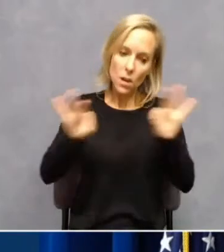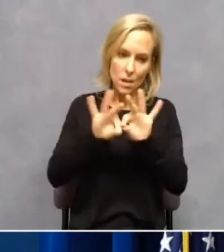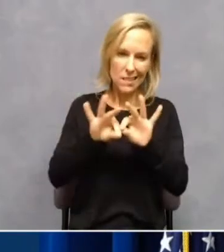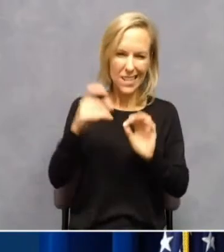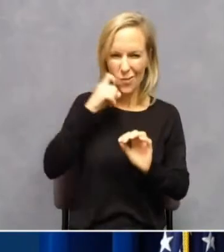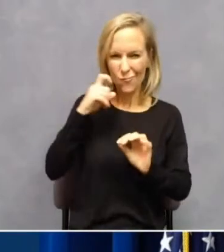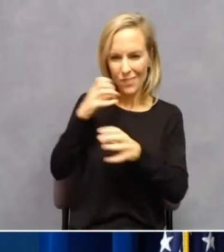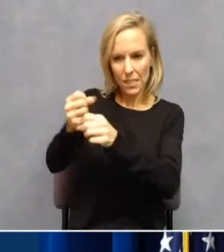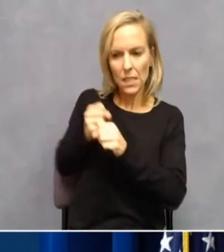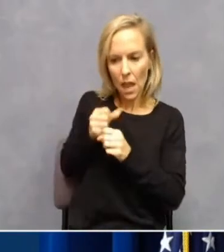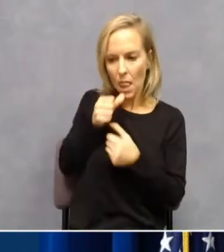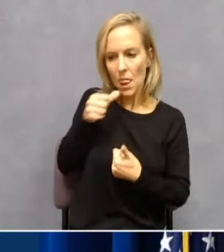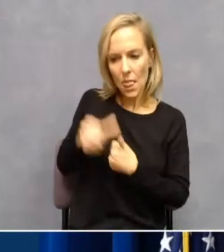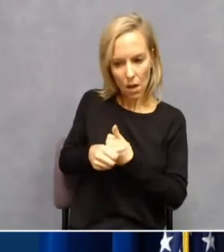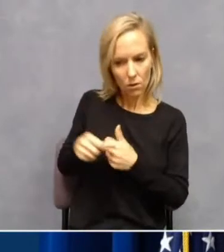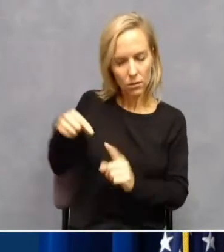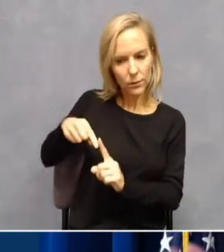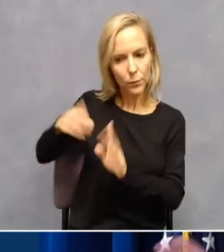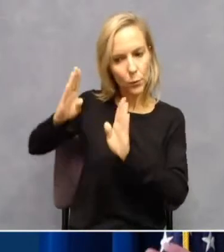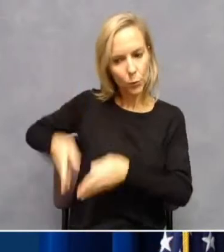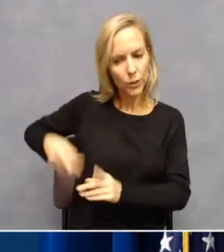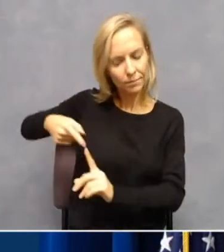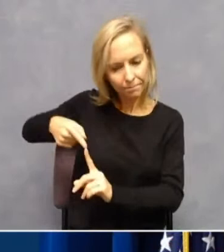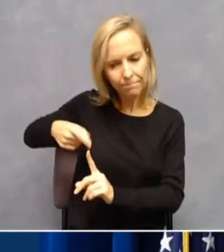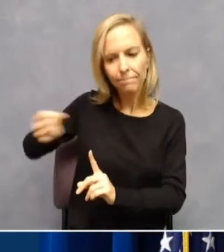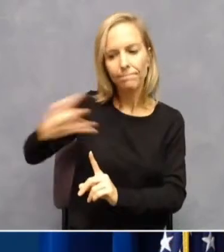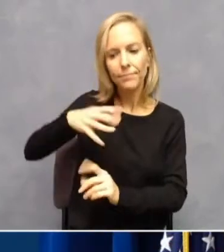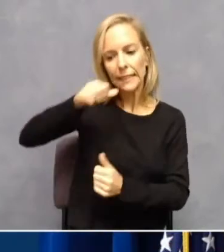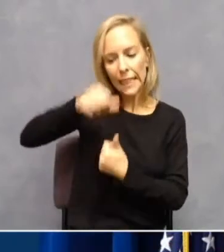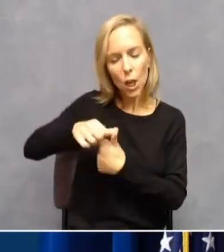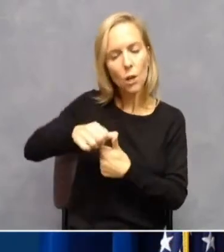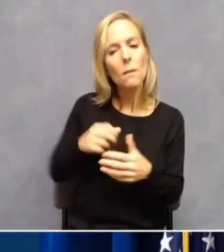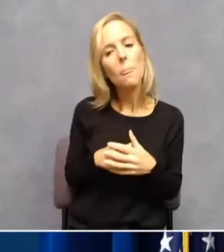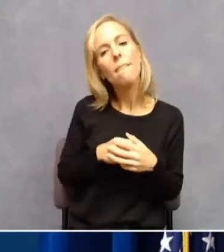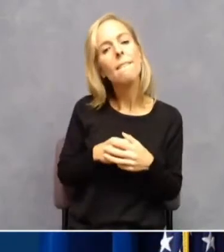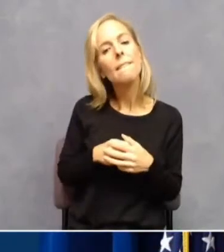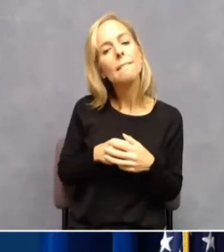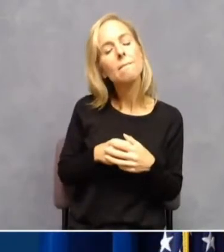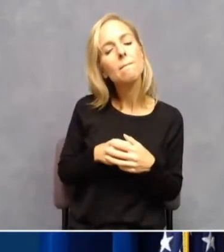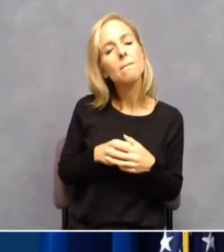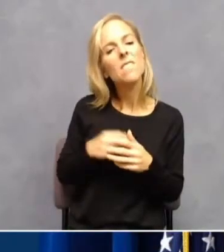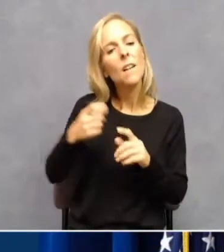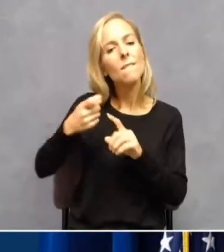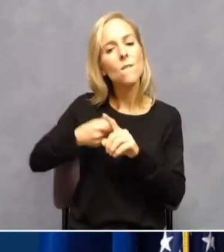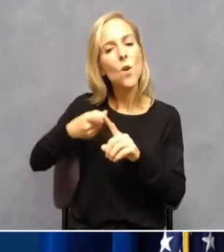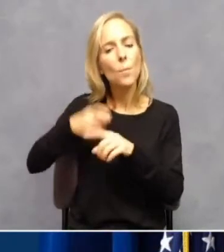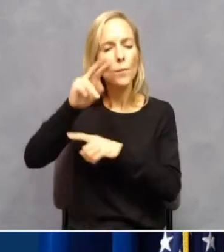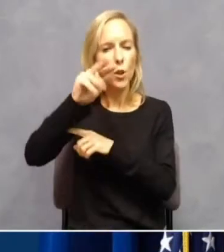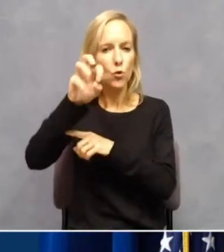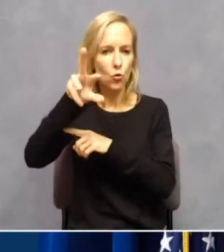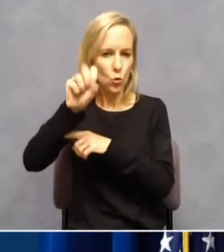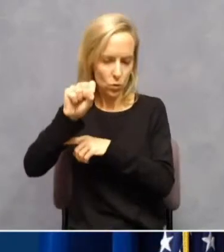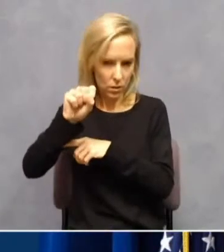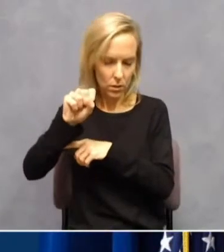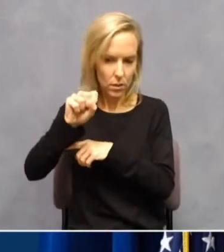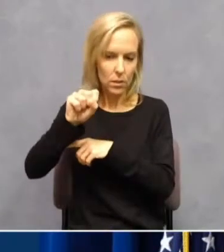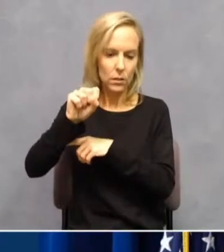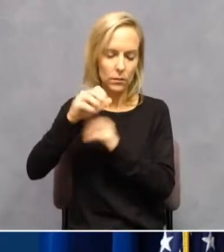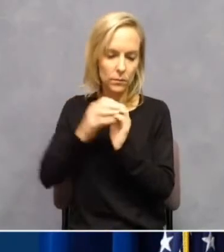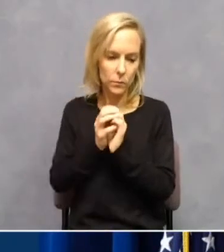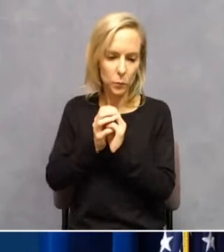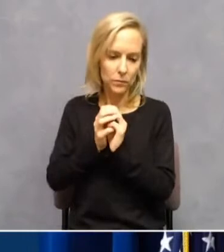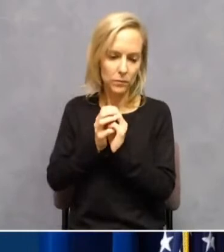from an individual in the media who lost one of